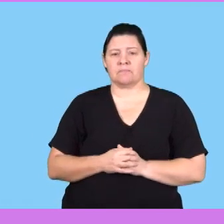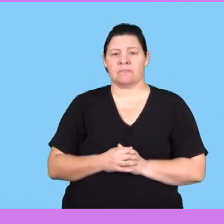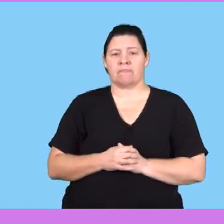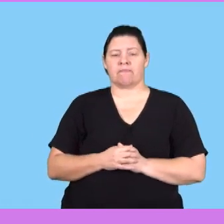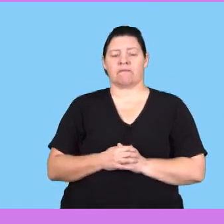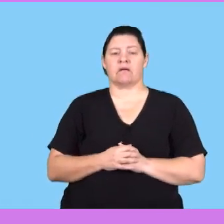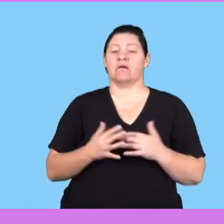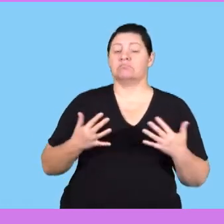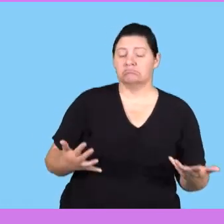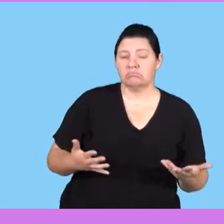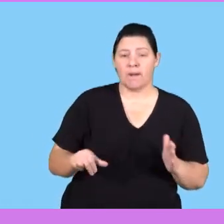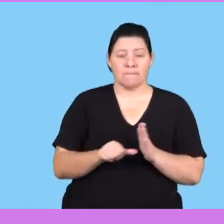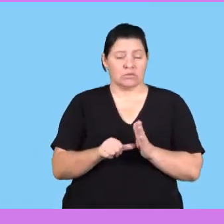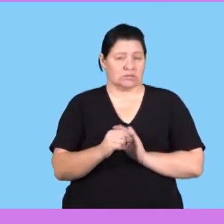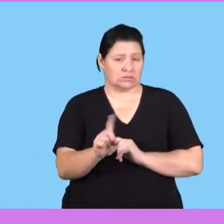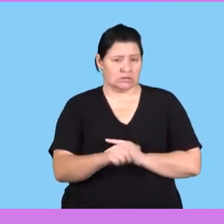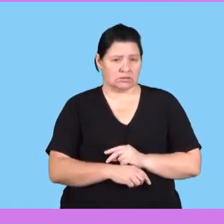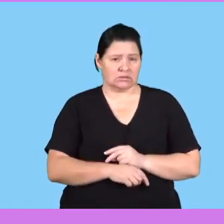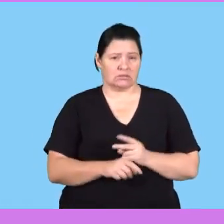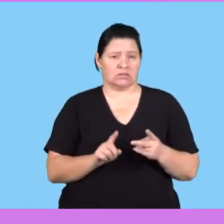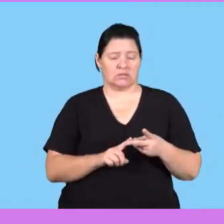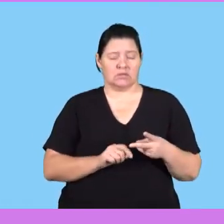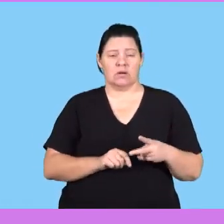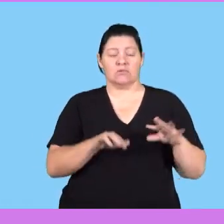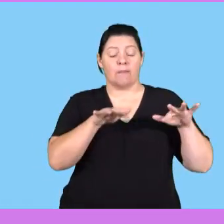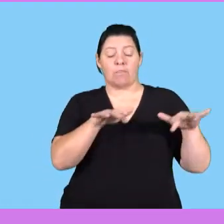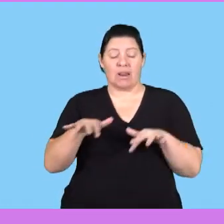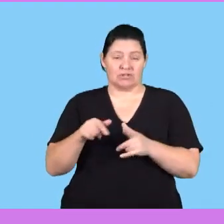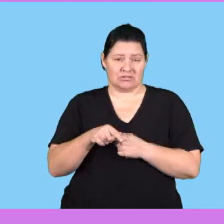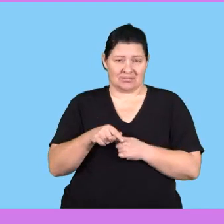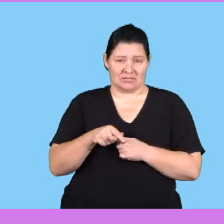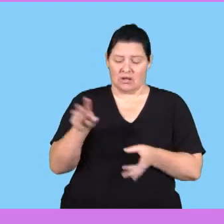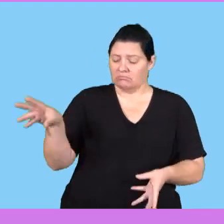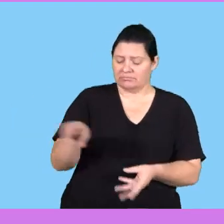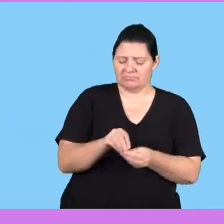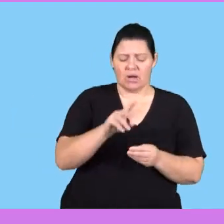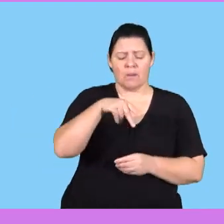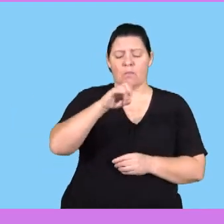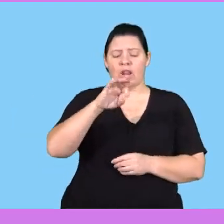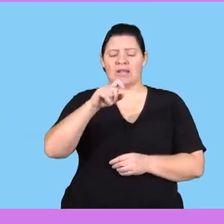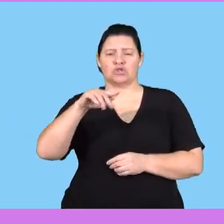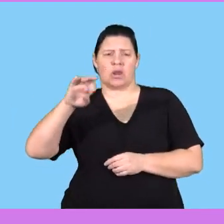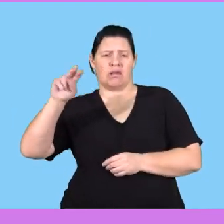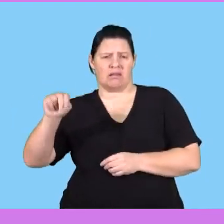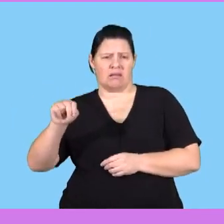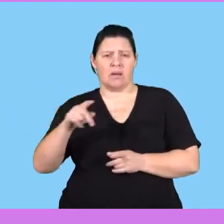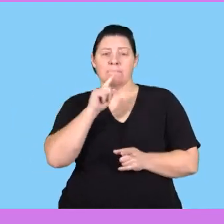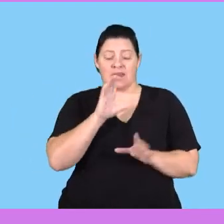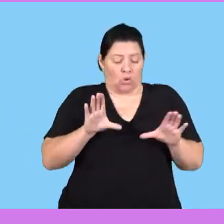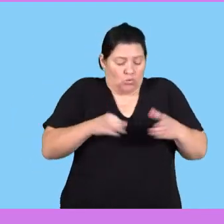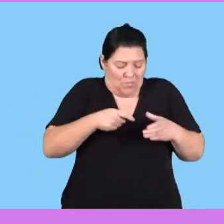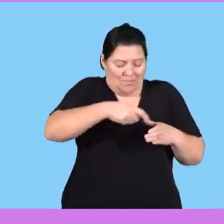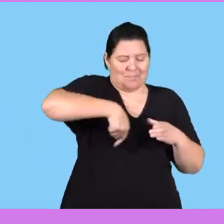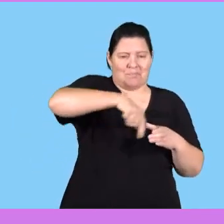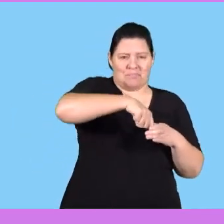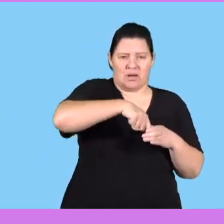questionnaire, right? What else is important? We will look at population. So what is a population? We are saying here it's the